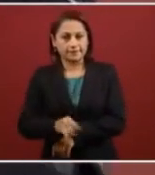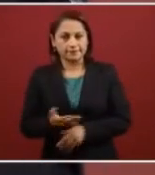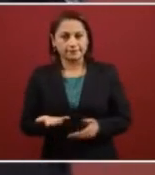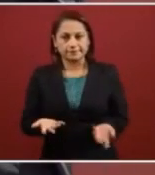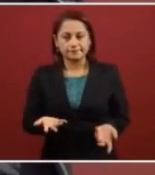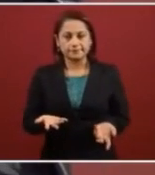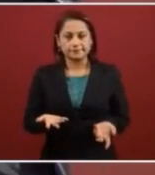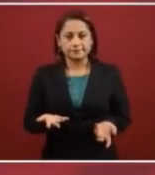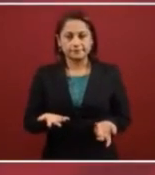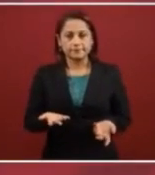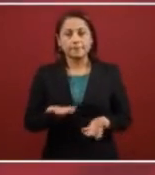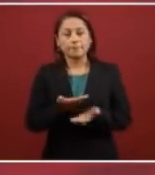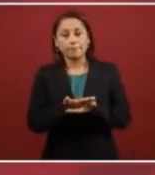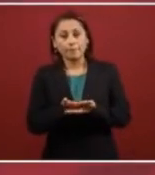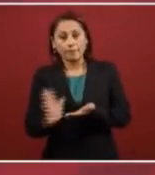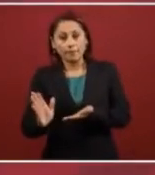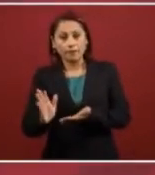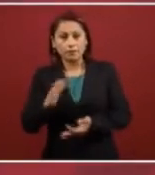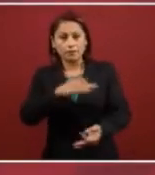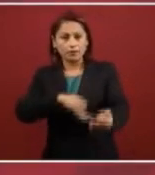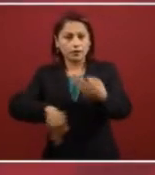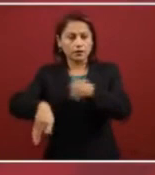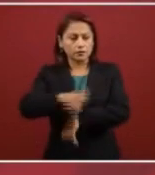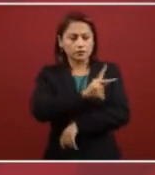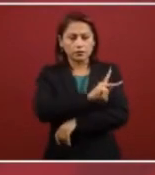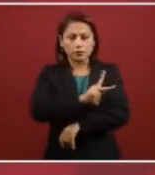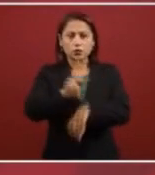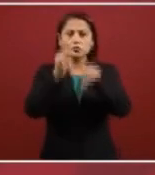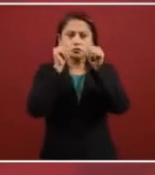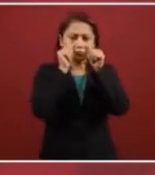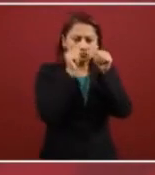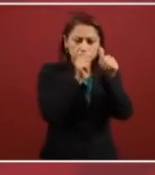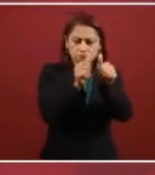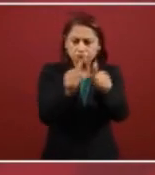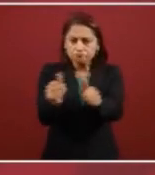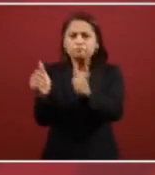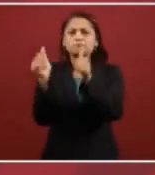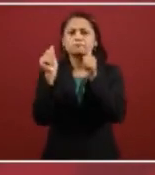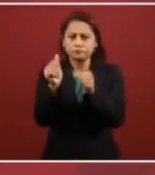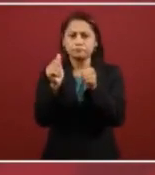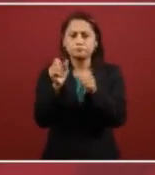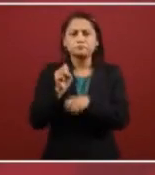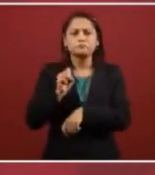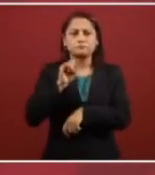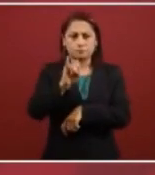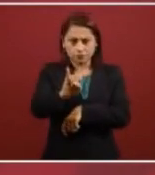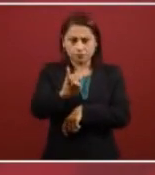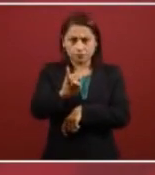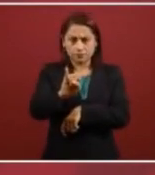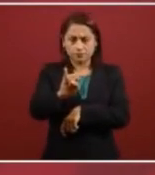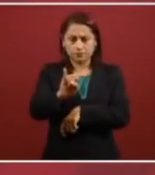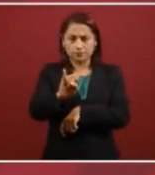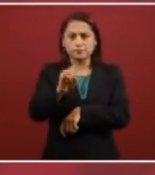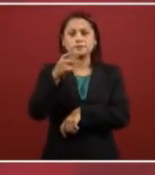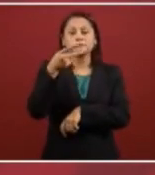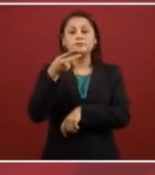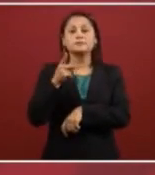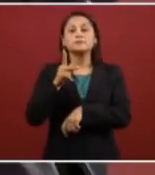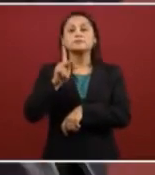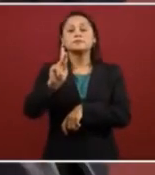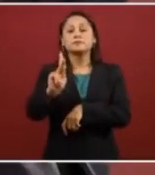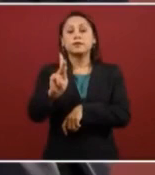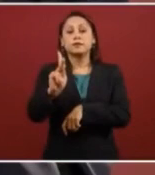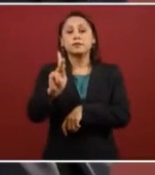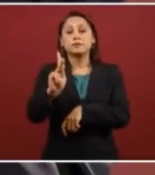escuchar attend a todos, to everyone a respetar a todos, and pero listen la preferencia to everybody and, se le va listen a seguir dando but we will give preference